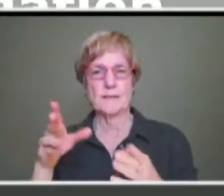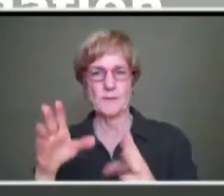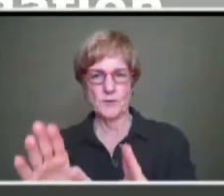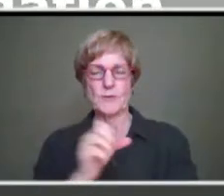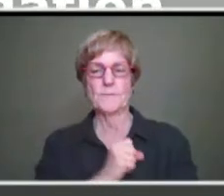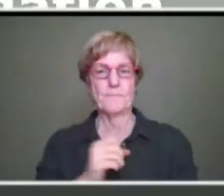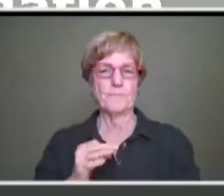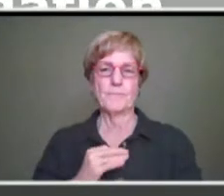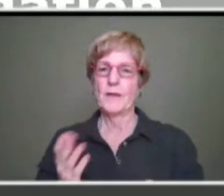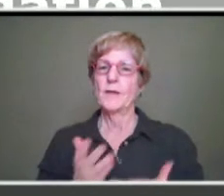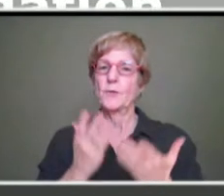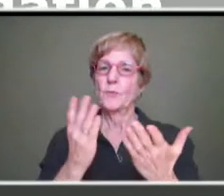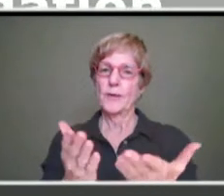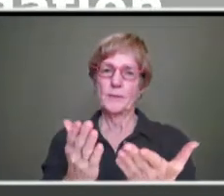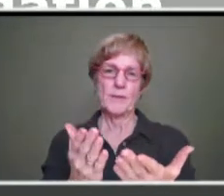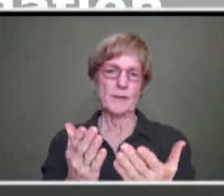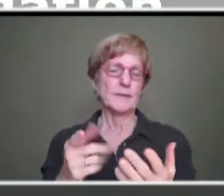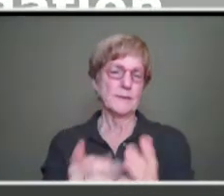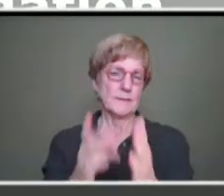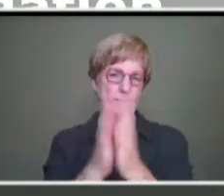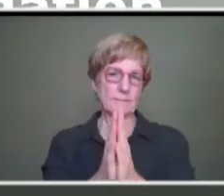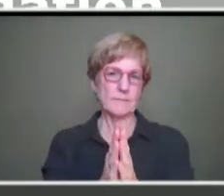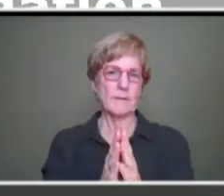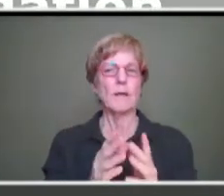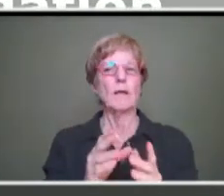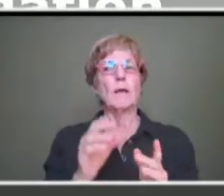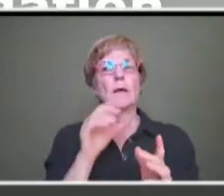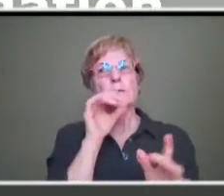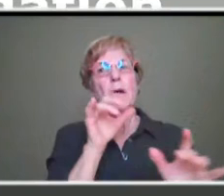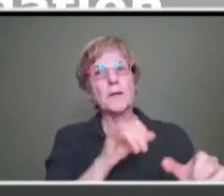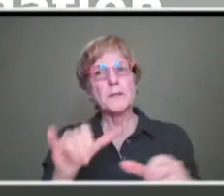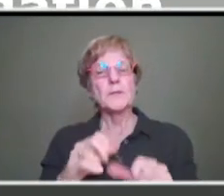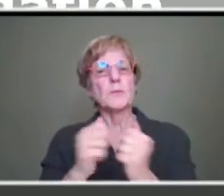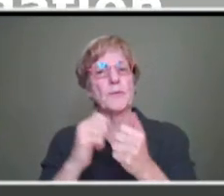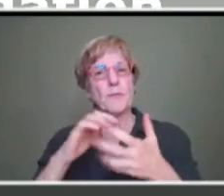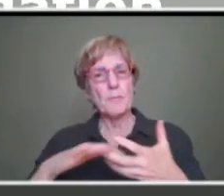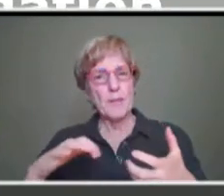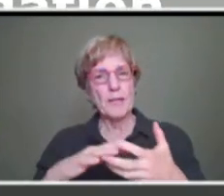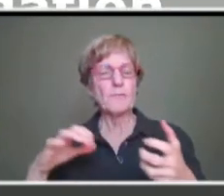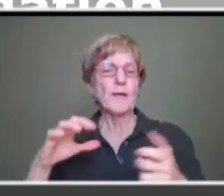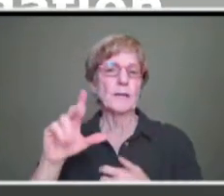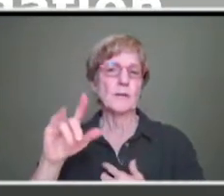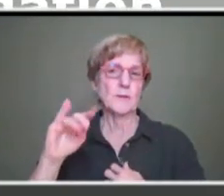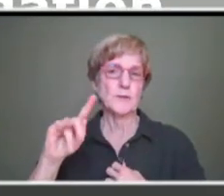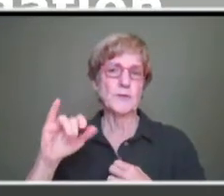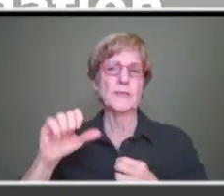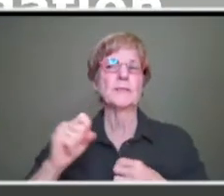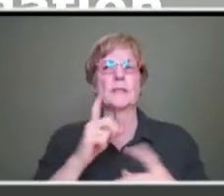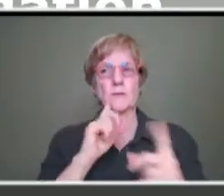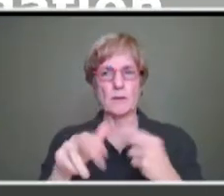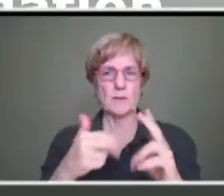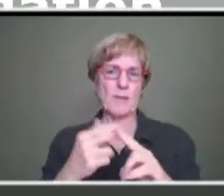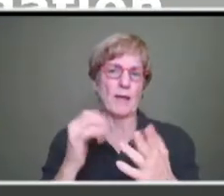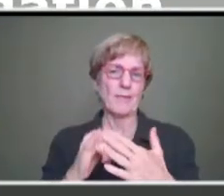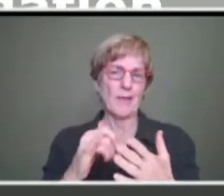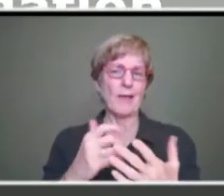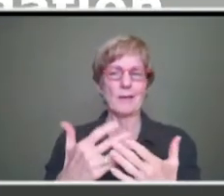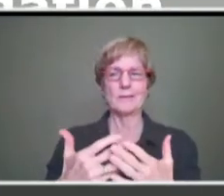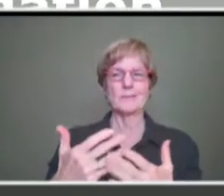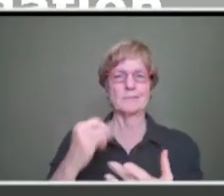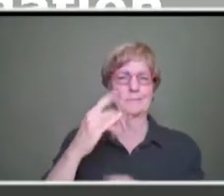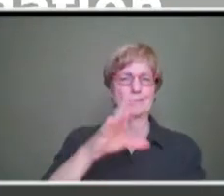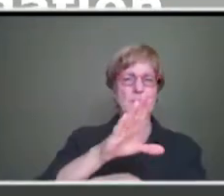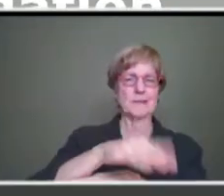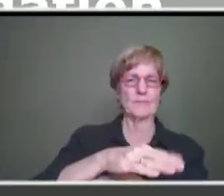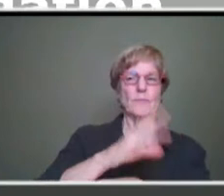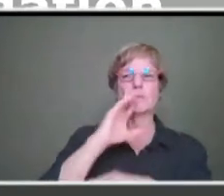recommend approval of this petition it is inconsistent with that manufacturing Logistics we had some conversations about that earlier the thing we look at outside of